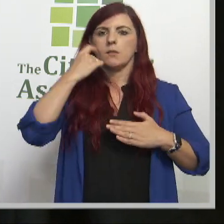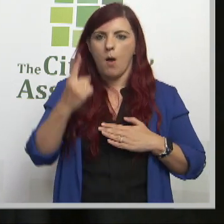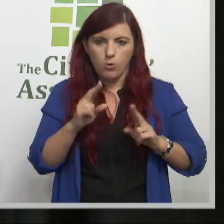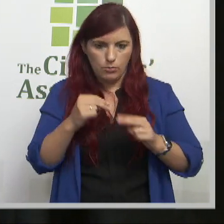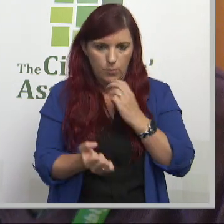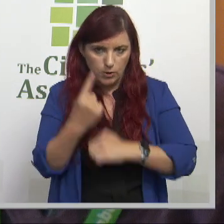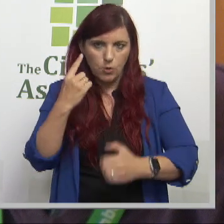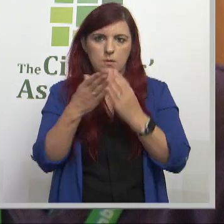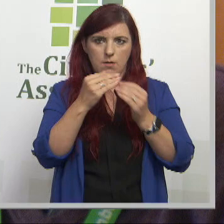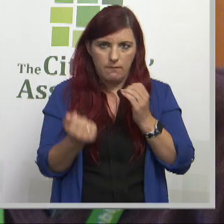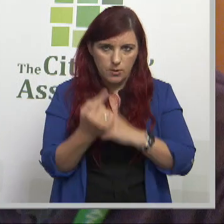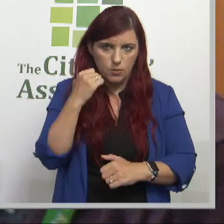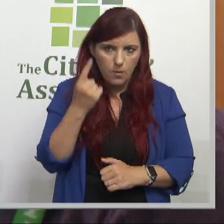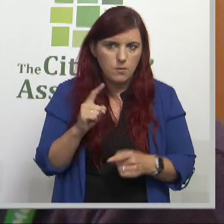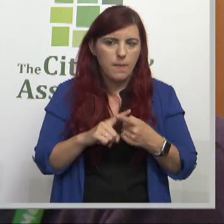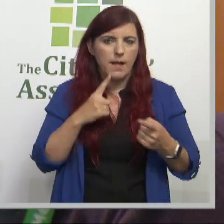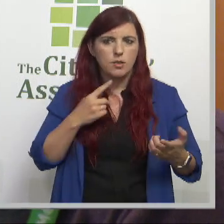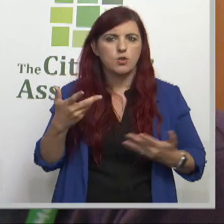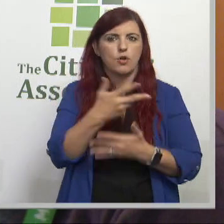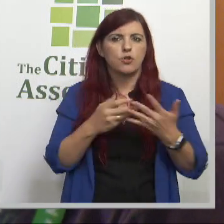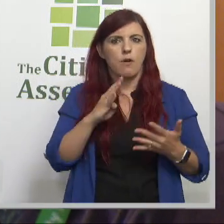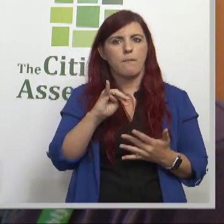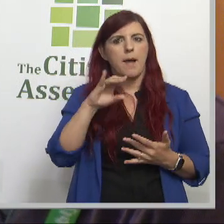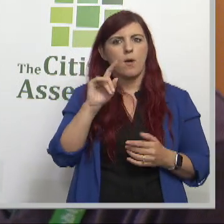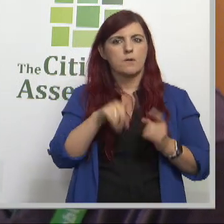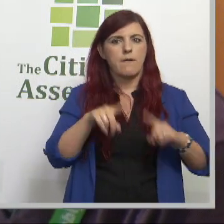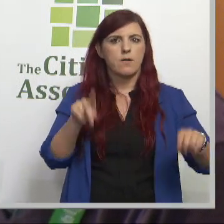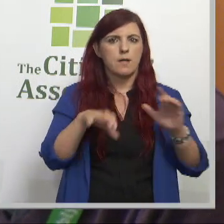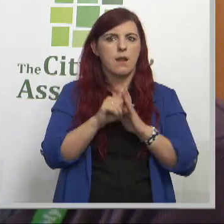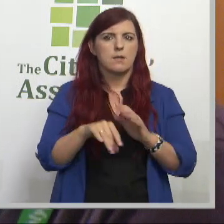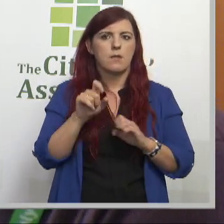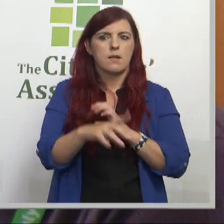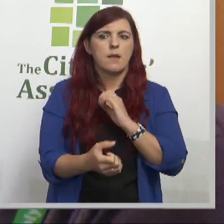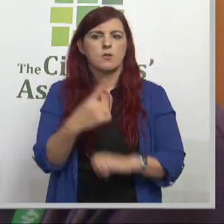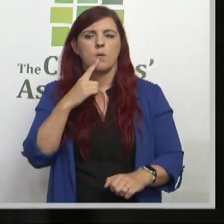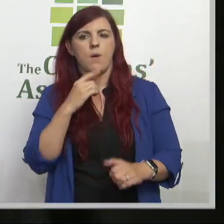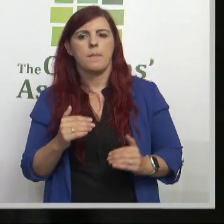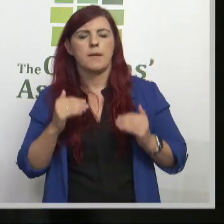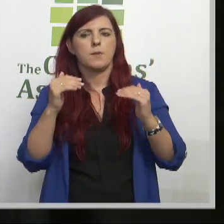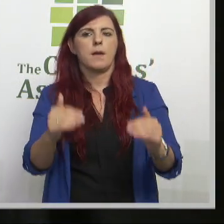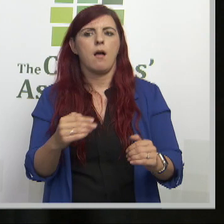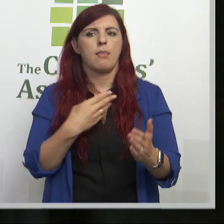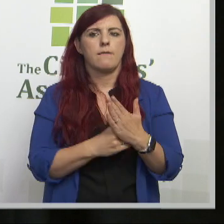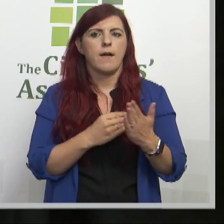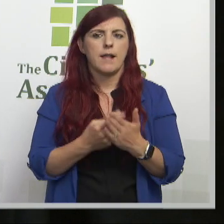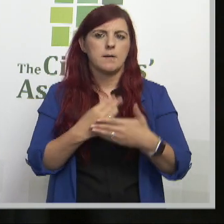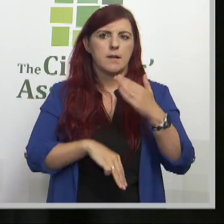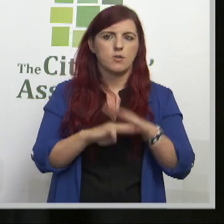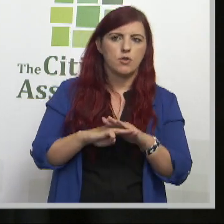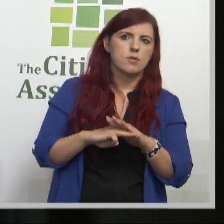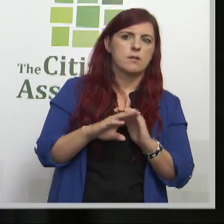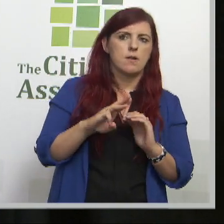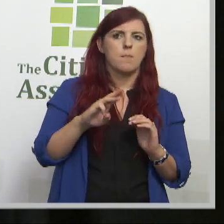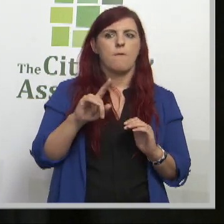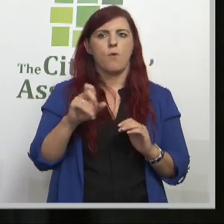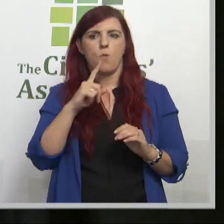The discussion about biodiversity loss, is this going to be an issue immediately on the finance minister's portfolio when it lands on his